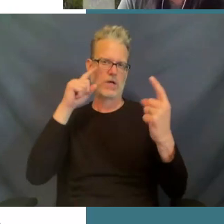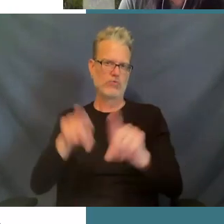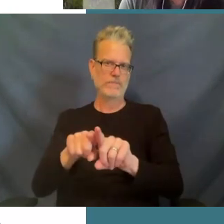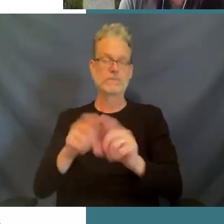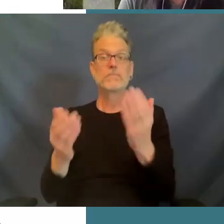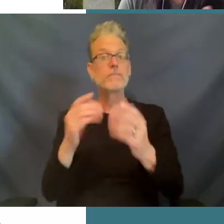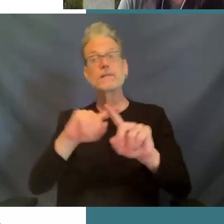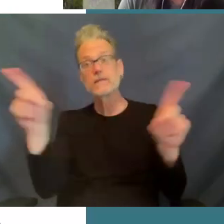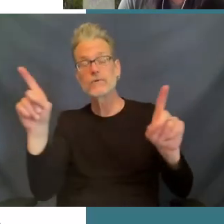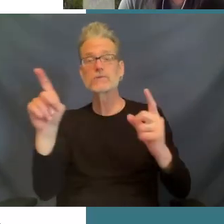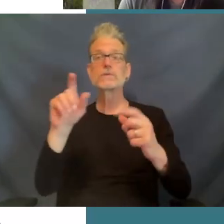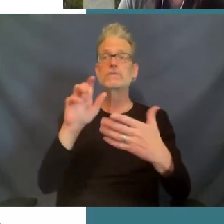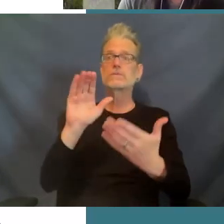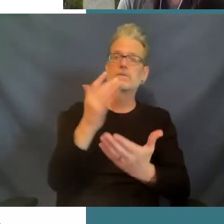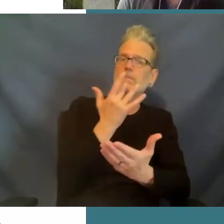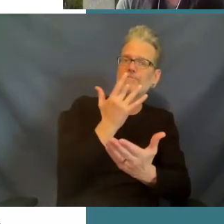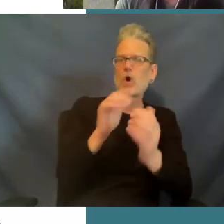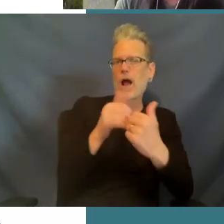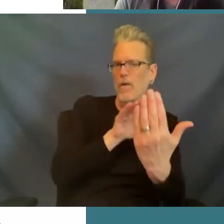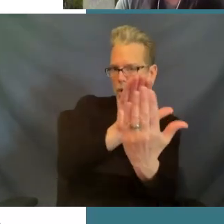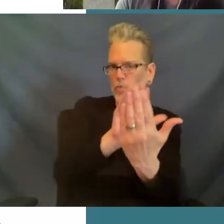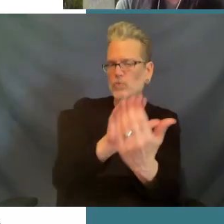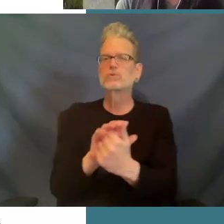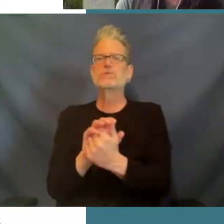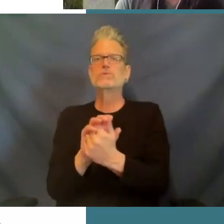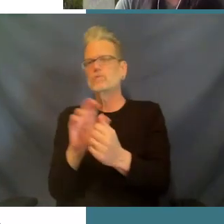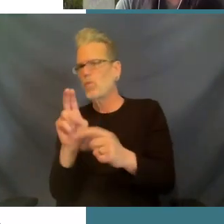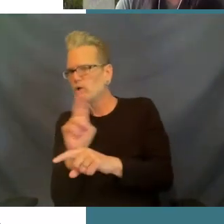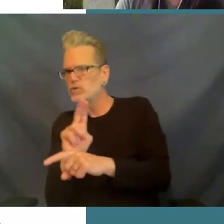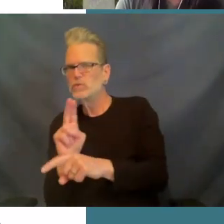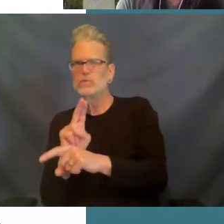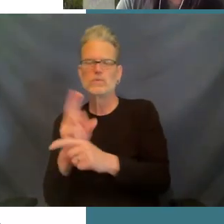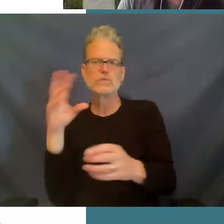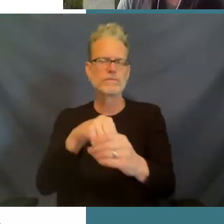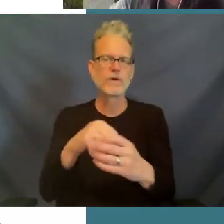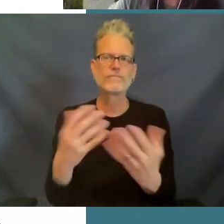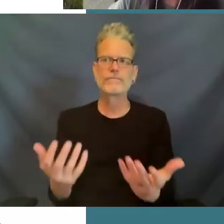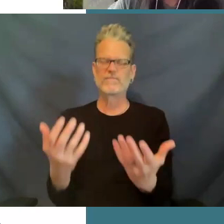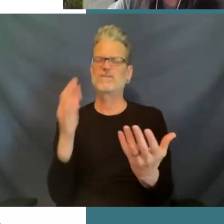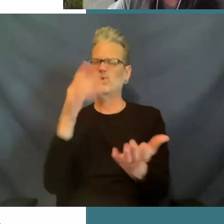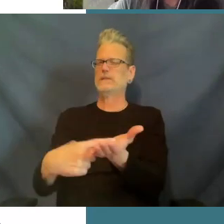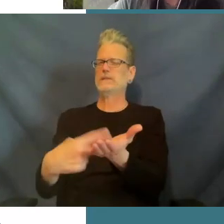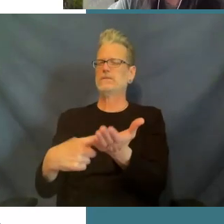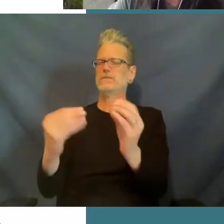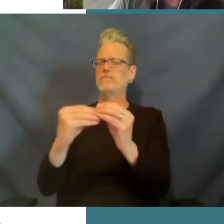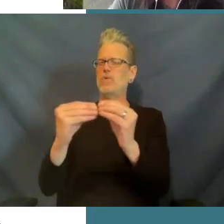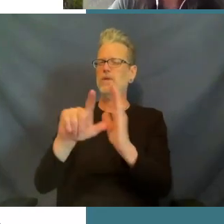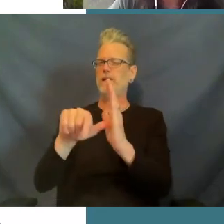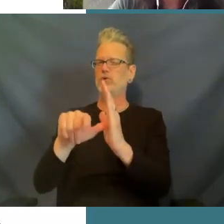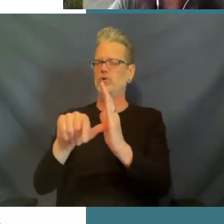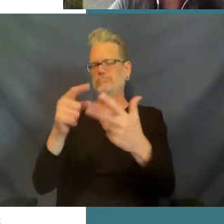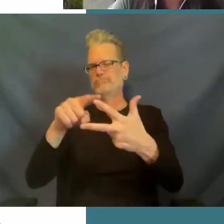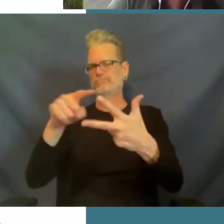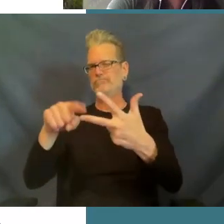in the preferred approach and instruments, which we'll discuss more in later sessions. So let's go